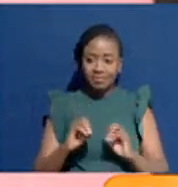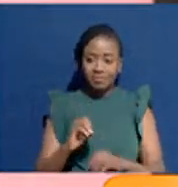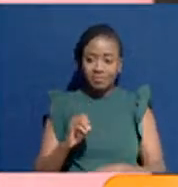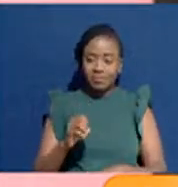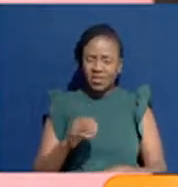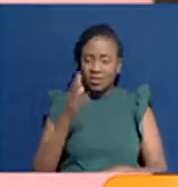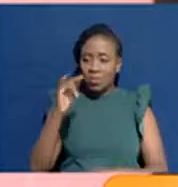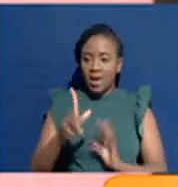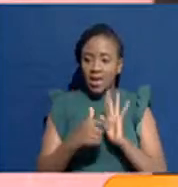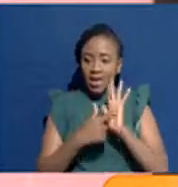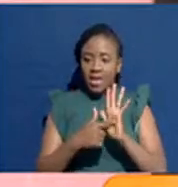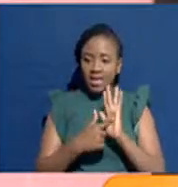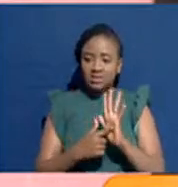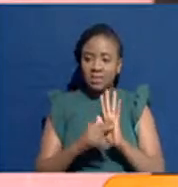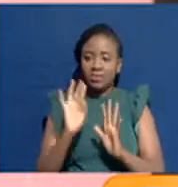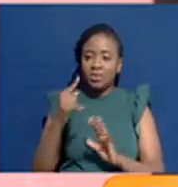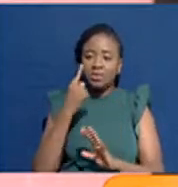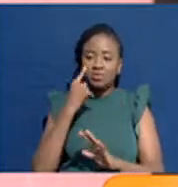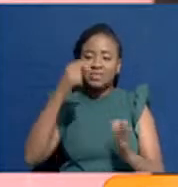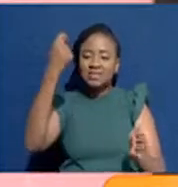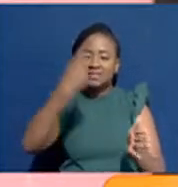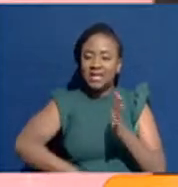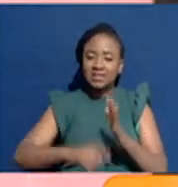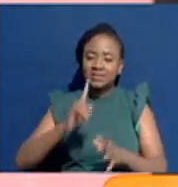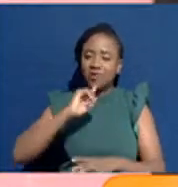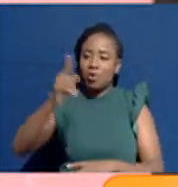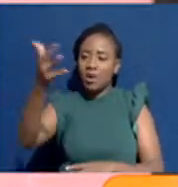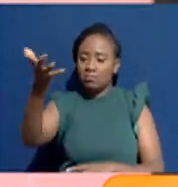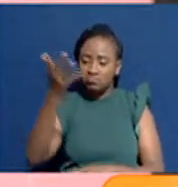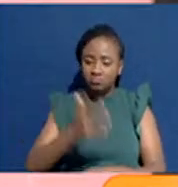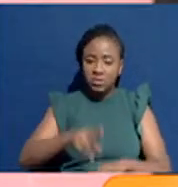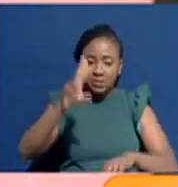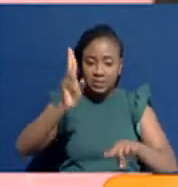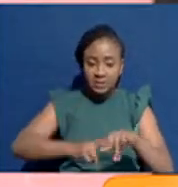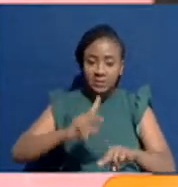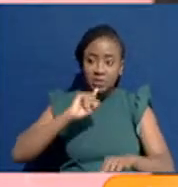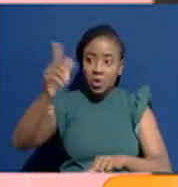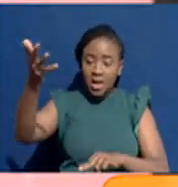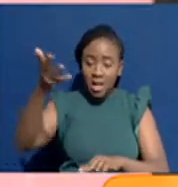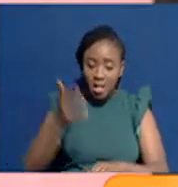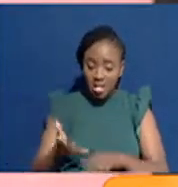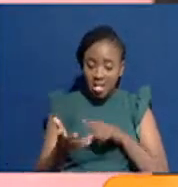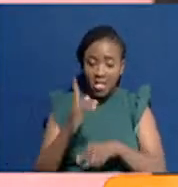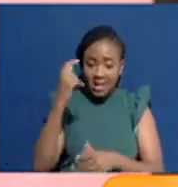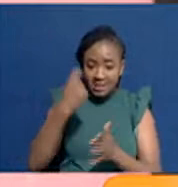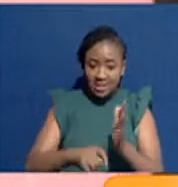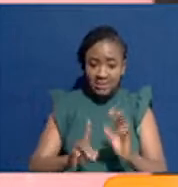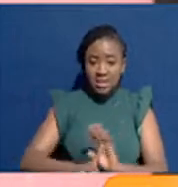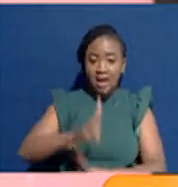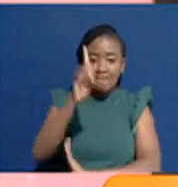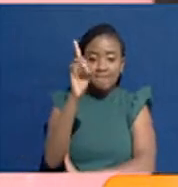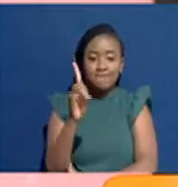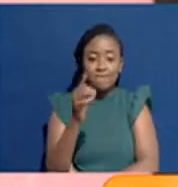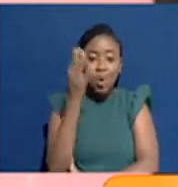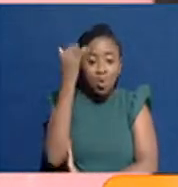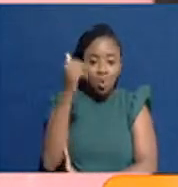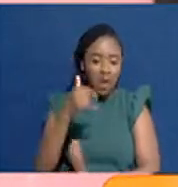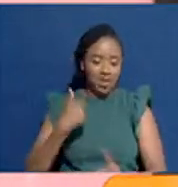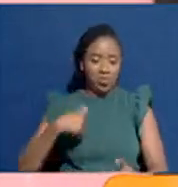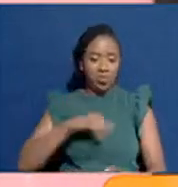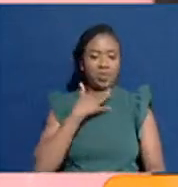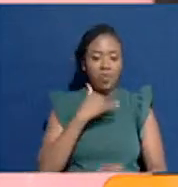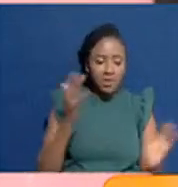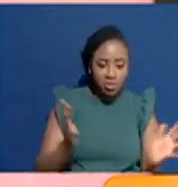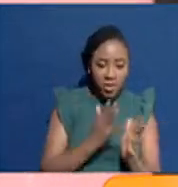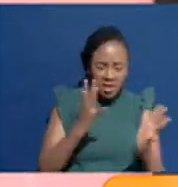for instance, on the taxes on imported furniture, it has gone up. Why has it gone up? Because we want to